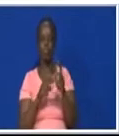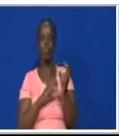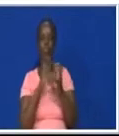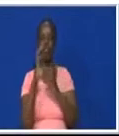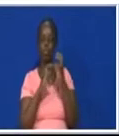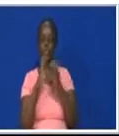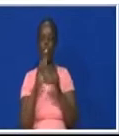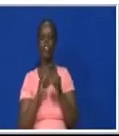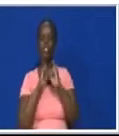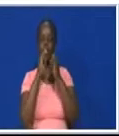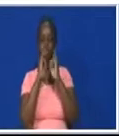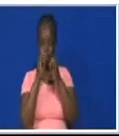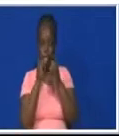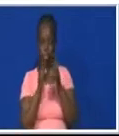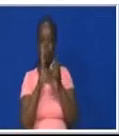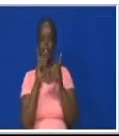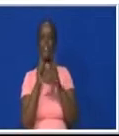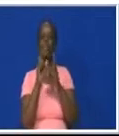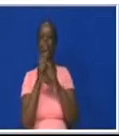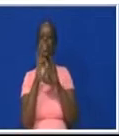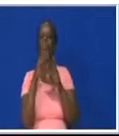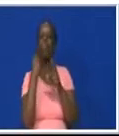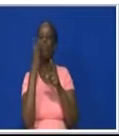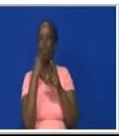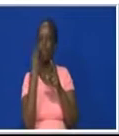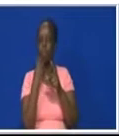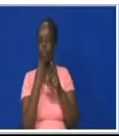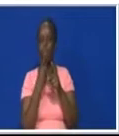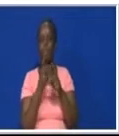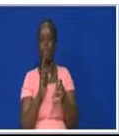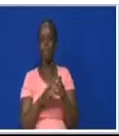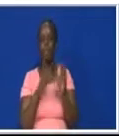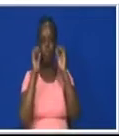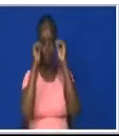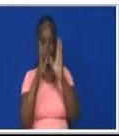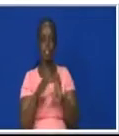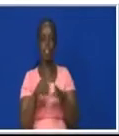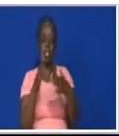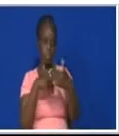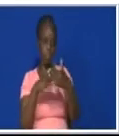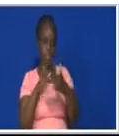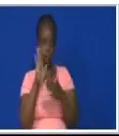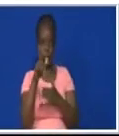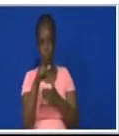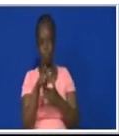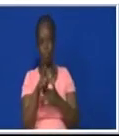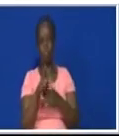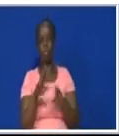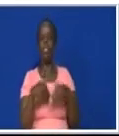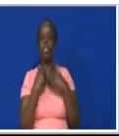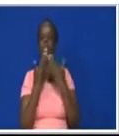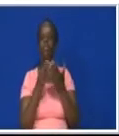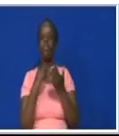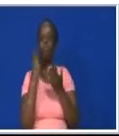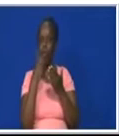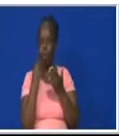conveying information by the word of mouth. When your teacher is in front of you giving